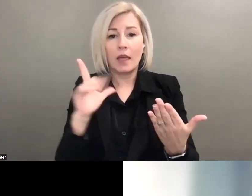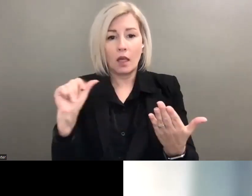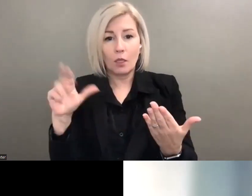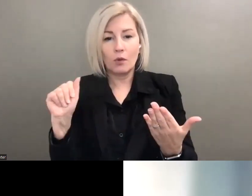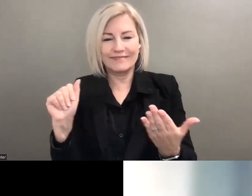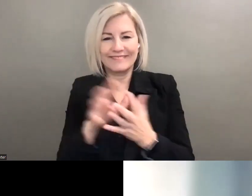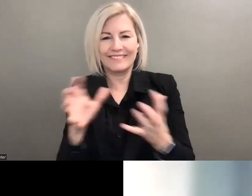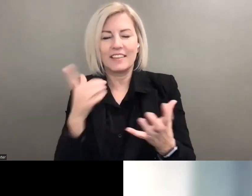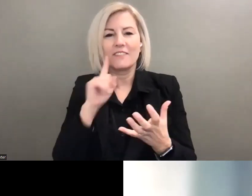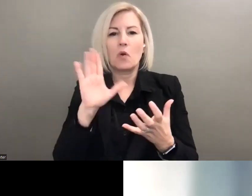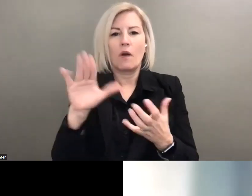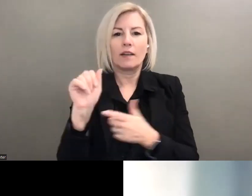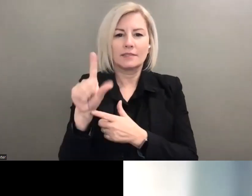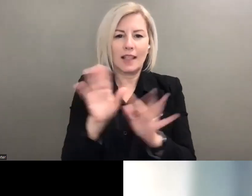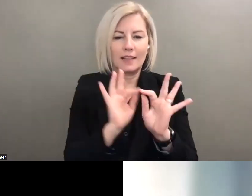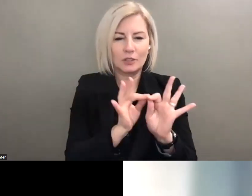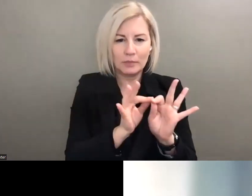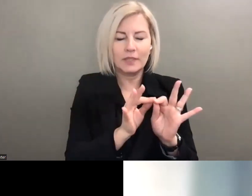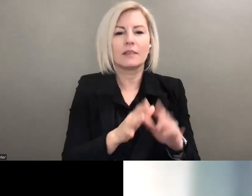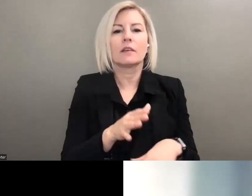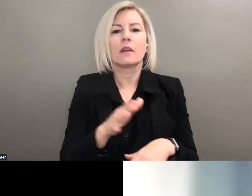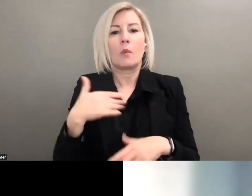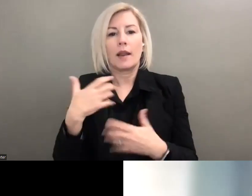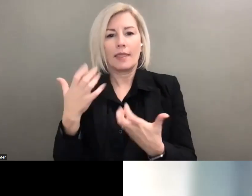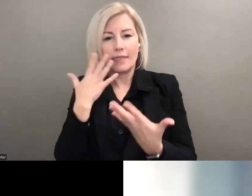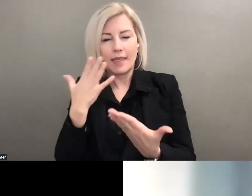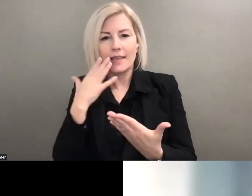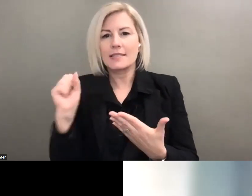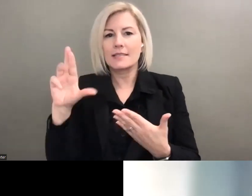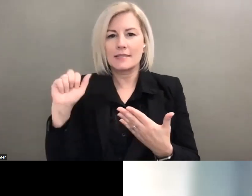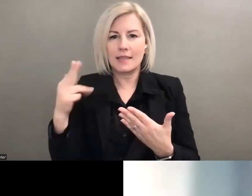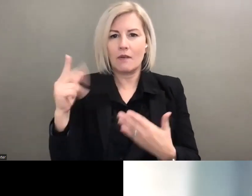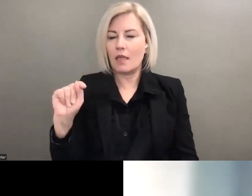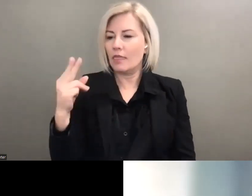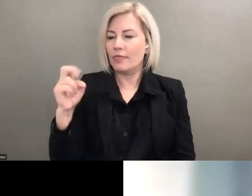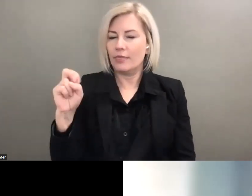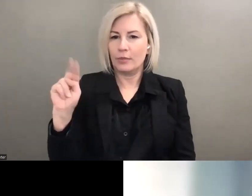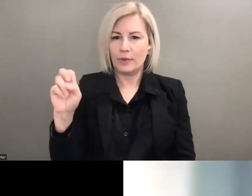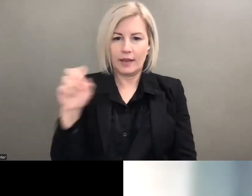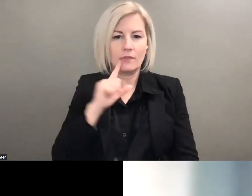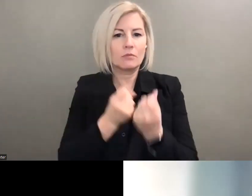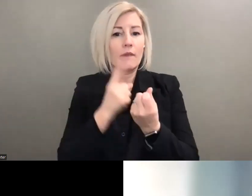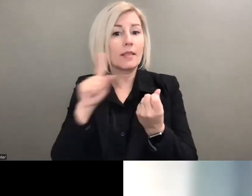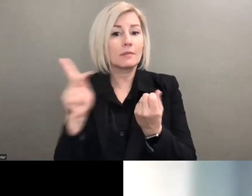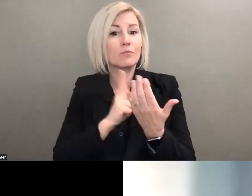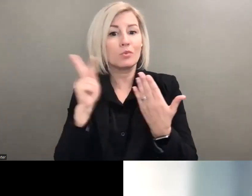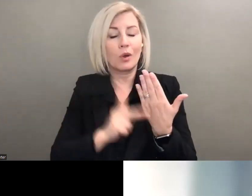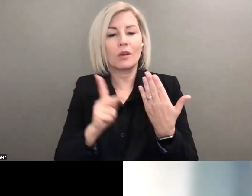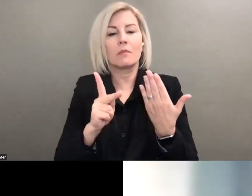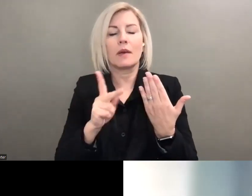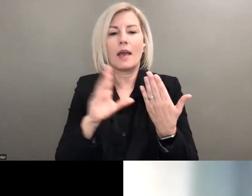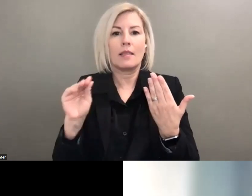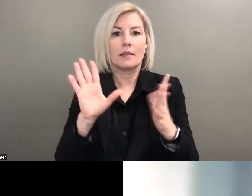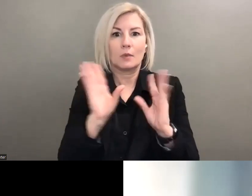much for your ASL interpretation. I want to thank Sarah Tunay for your support of this program and this